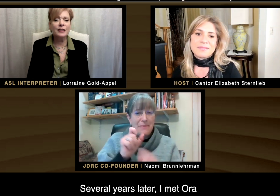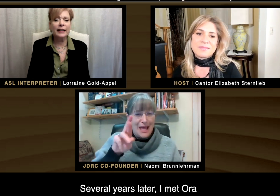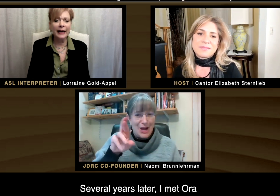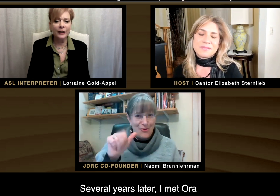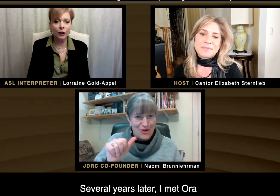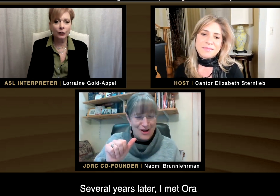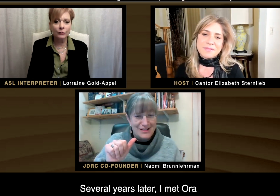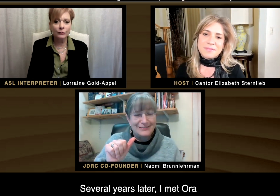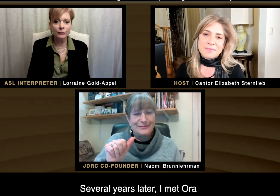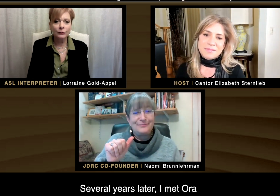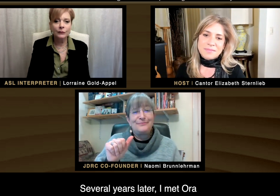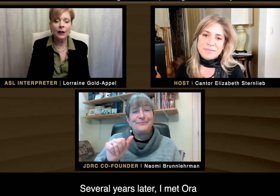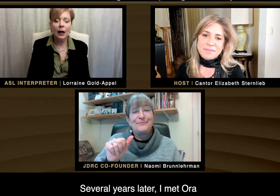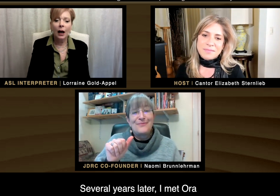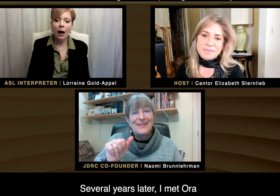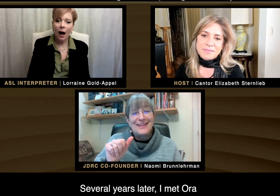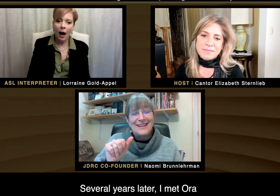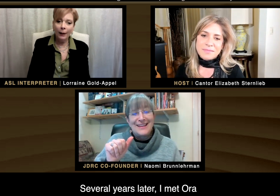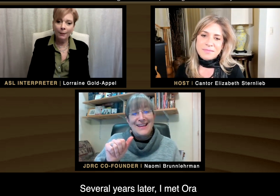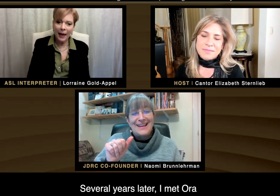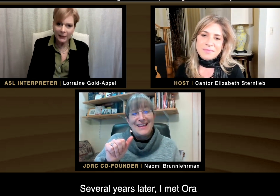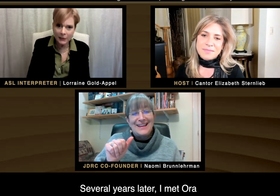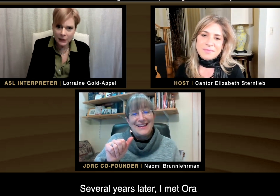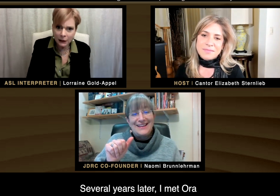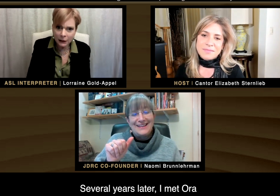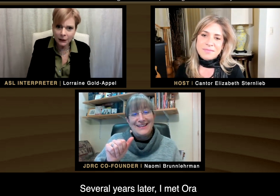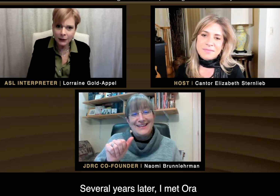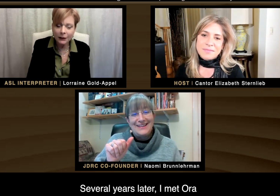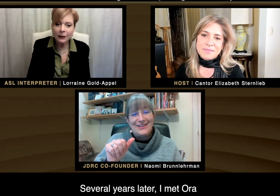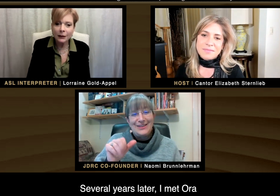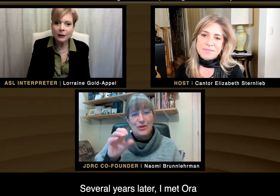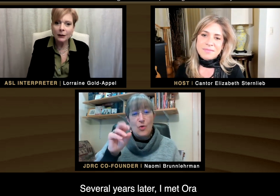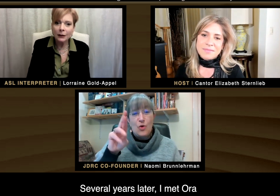Several years later, I met